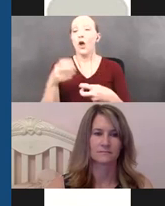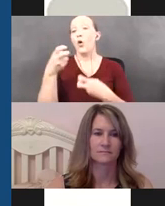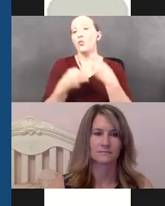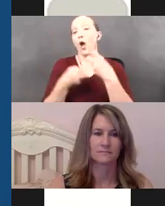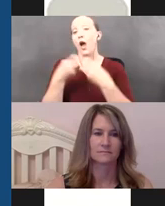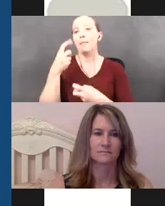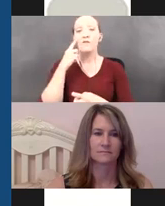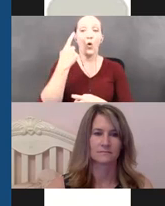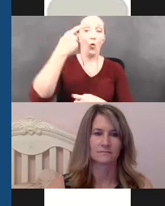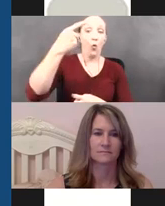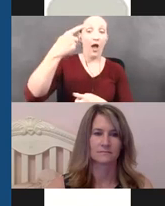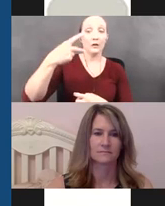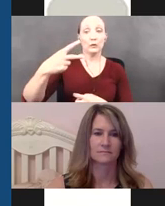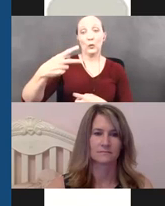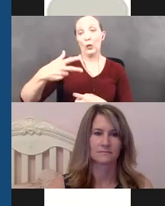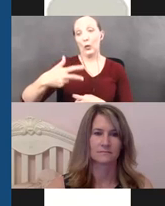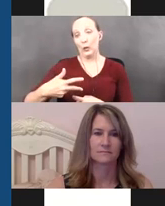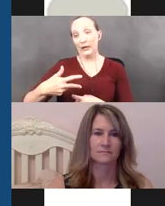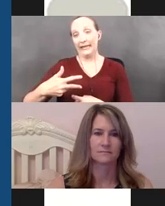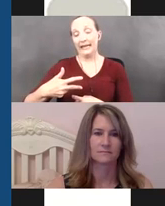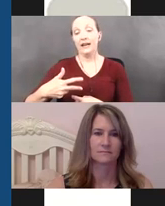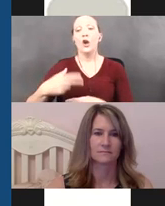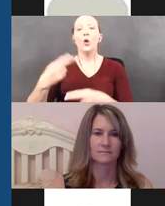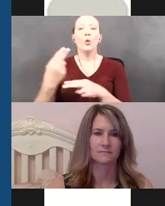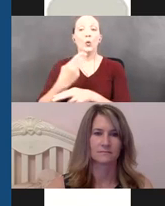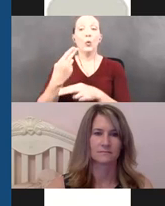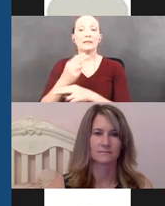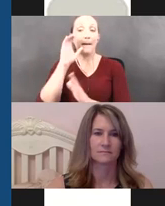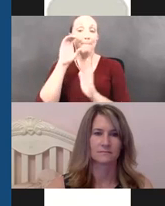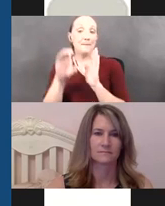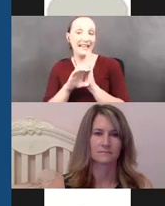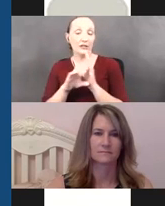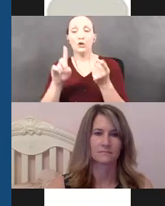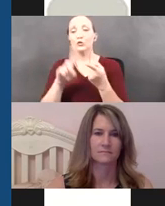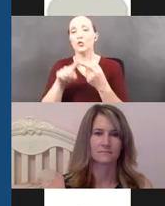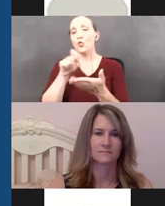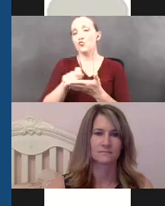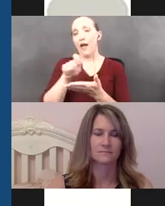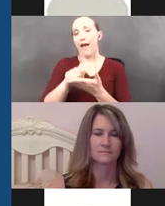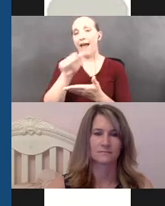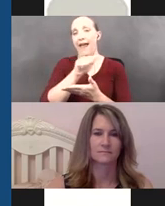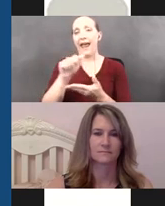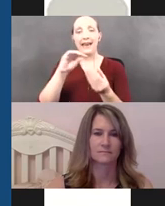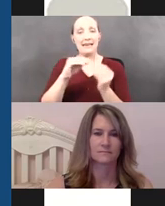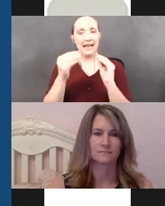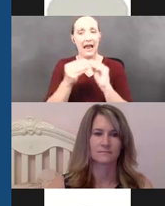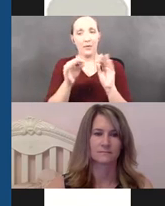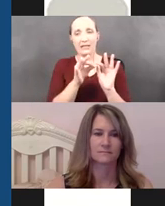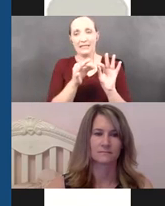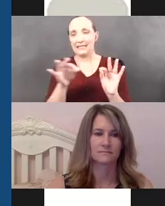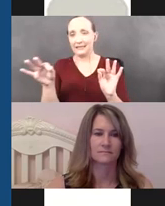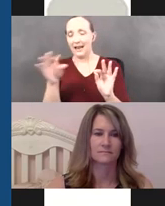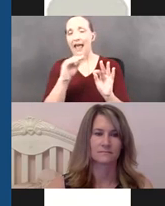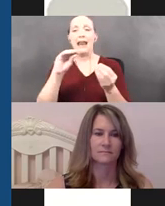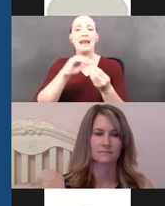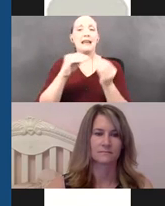2, and 3, use the pictures to write Para a number problema 1, 2 y sentence 3, and utiliza the number los bond. dibujos para